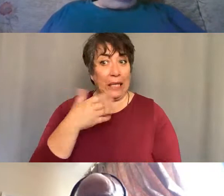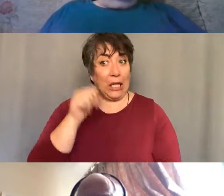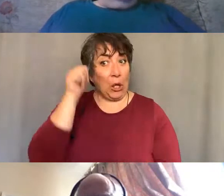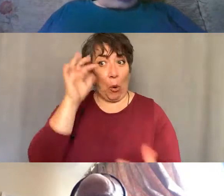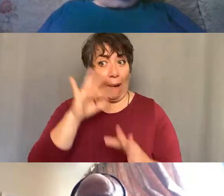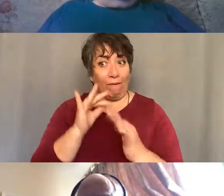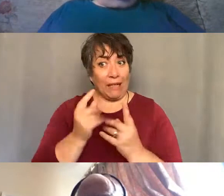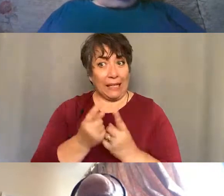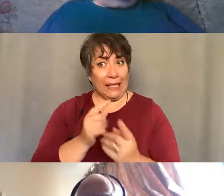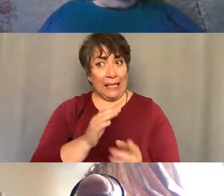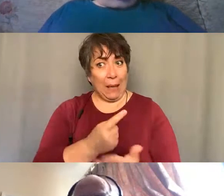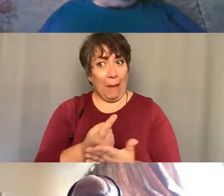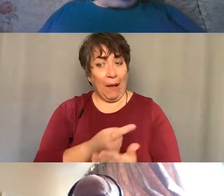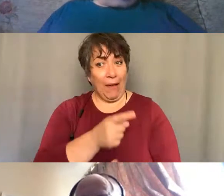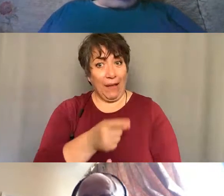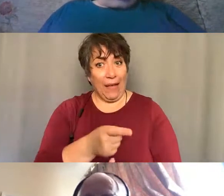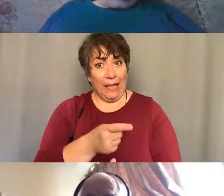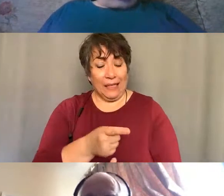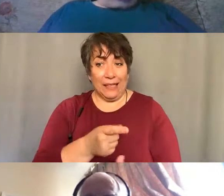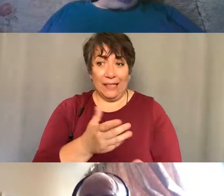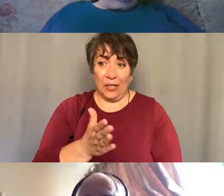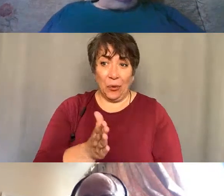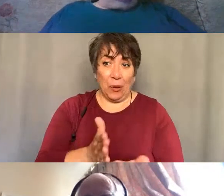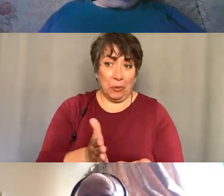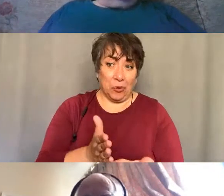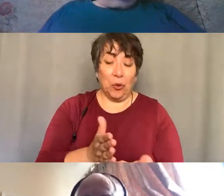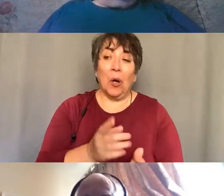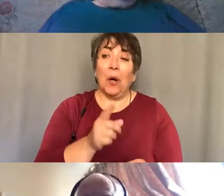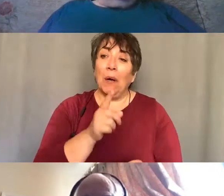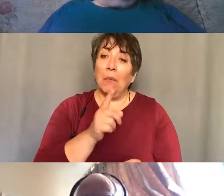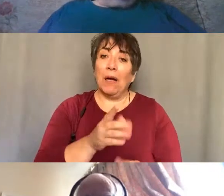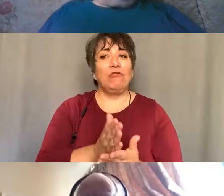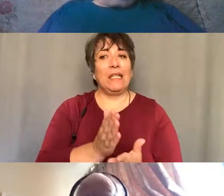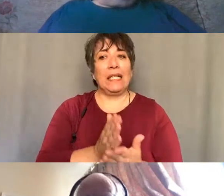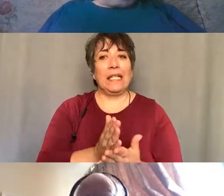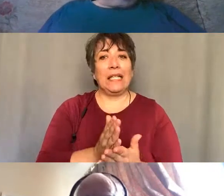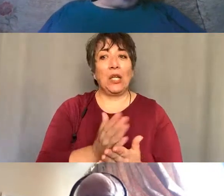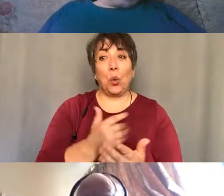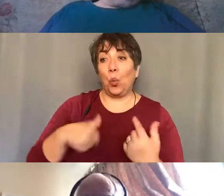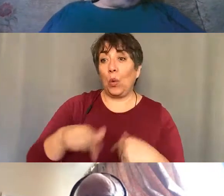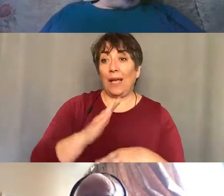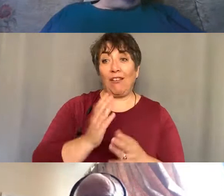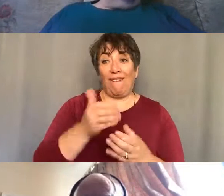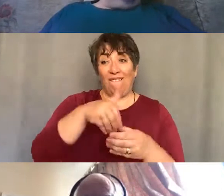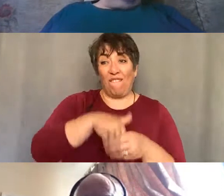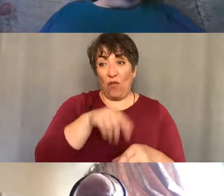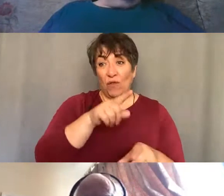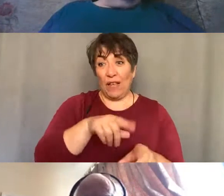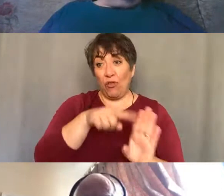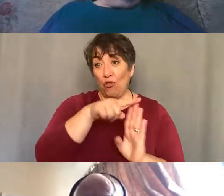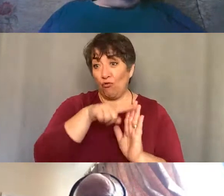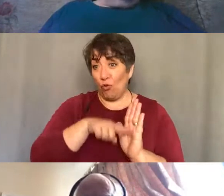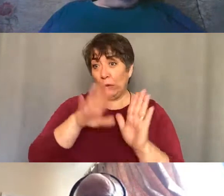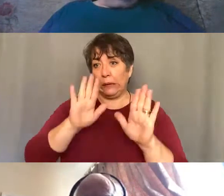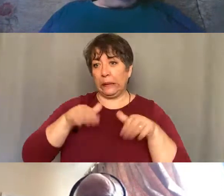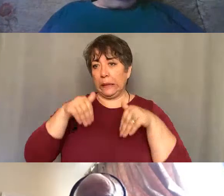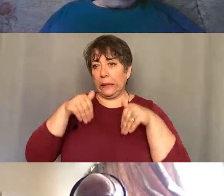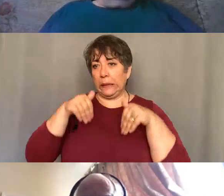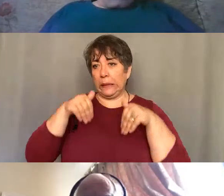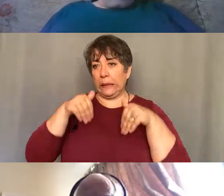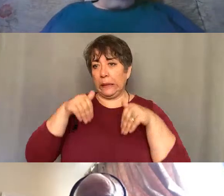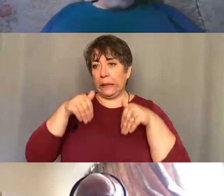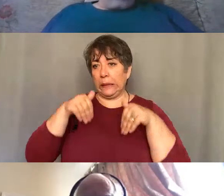individual issue, we can look into it outside of the meeting, Josie, because it's there are rules around where you live,